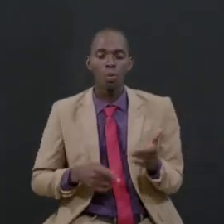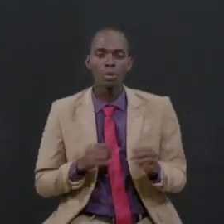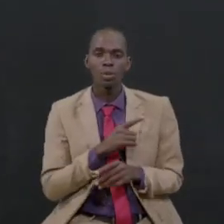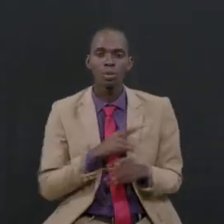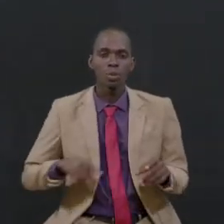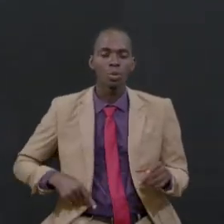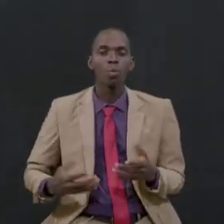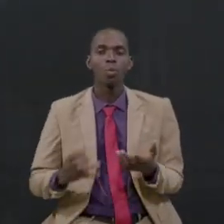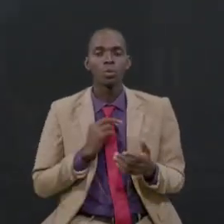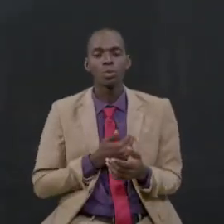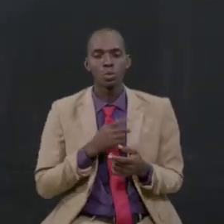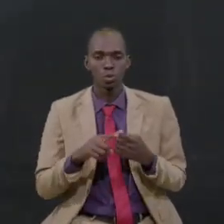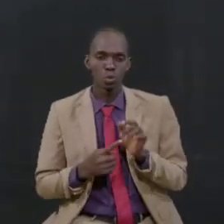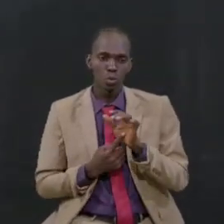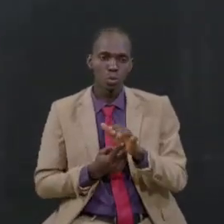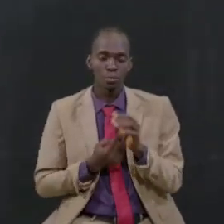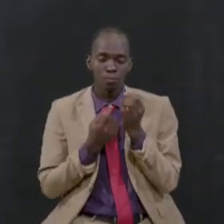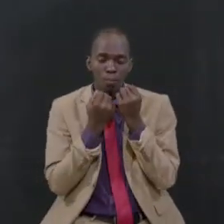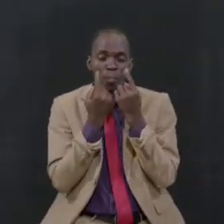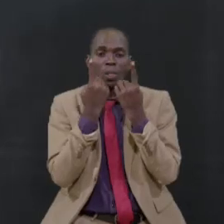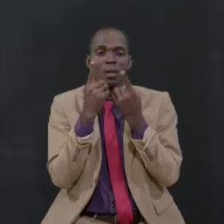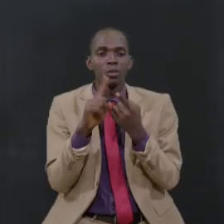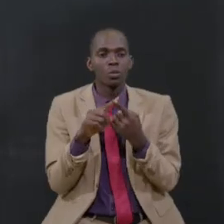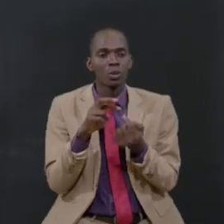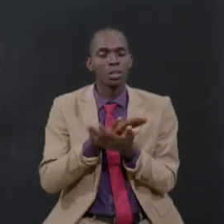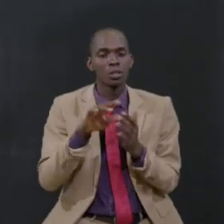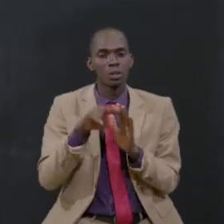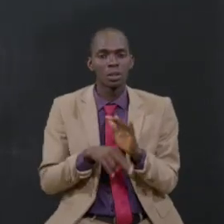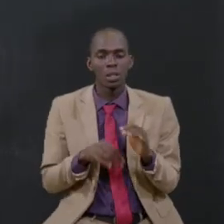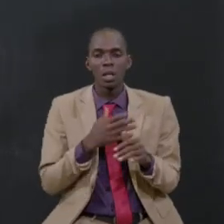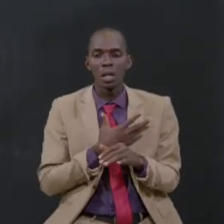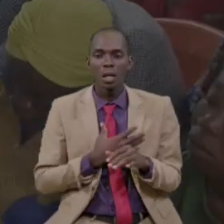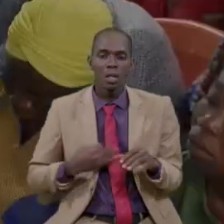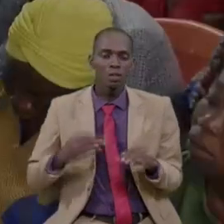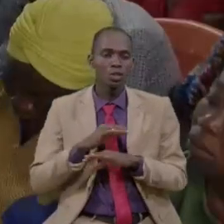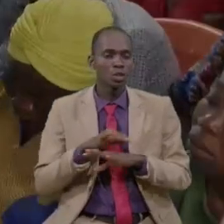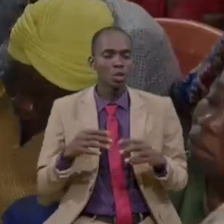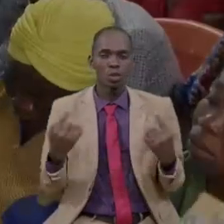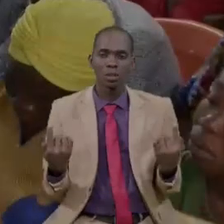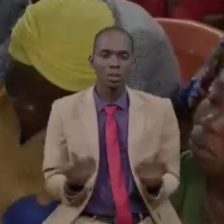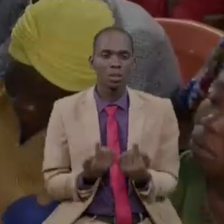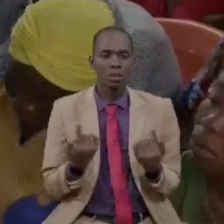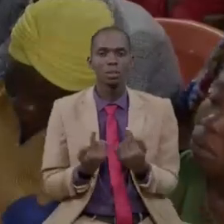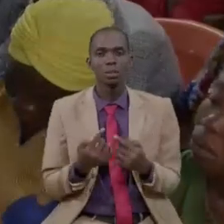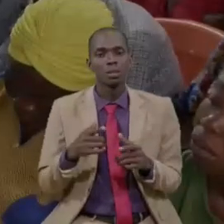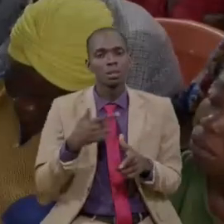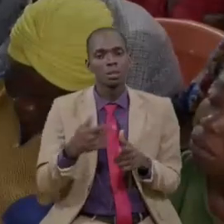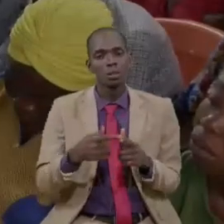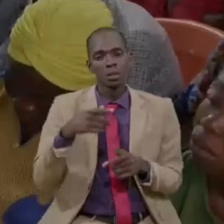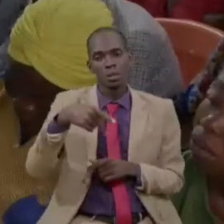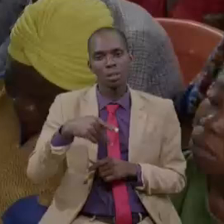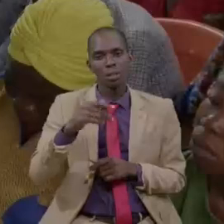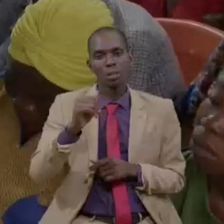to righteousness and sin not. Then Paul the apostle added for the Corinthians,